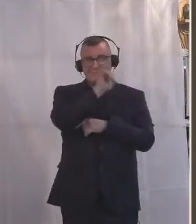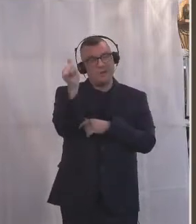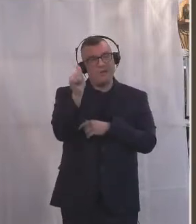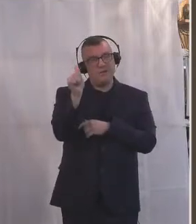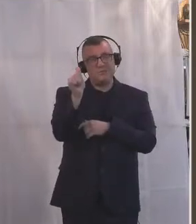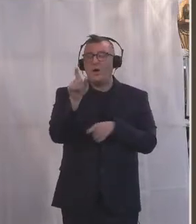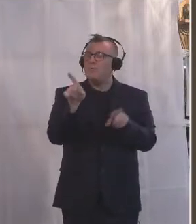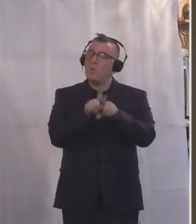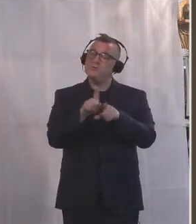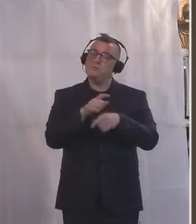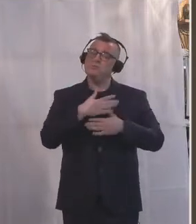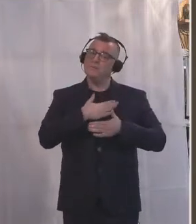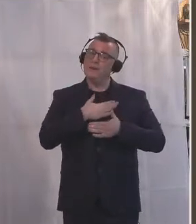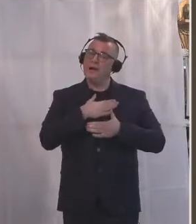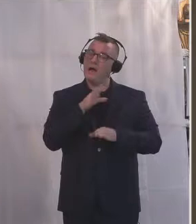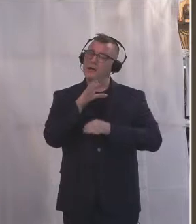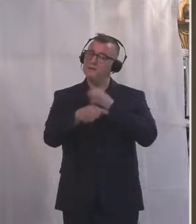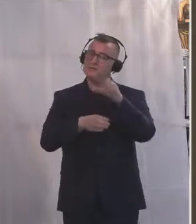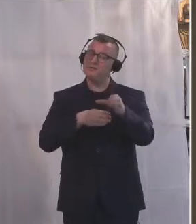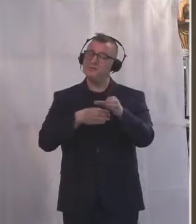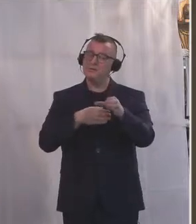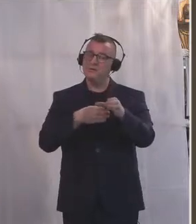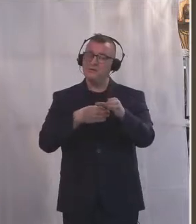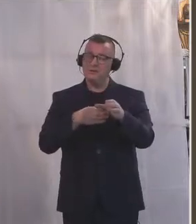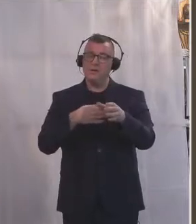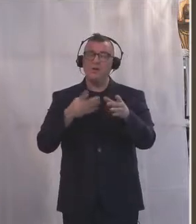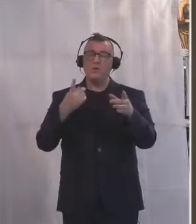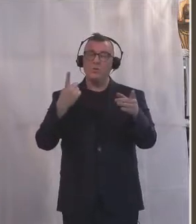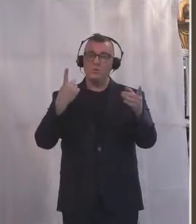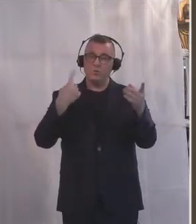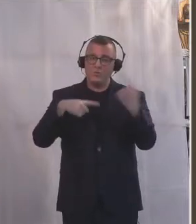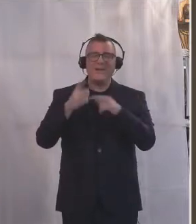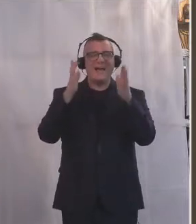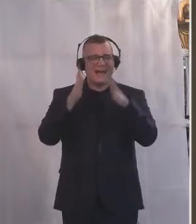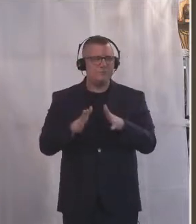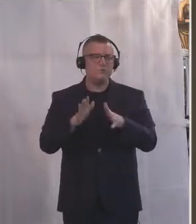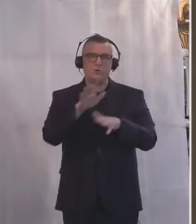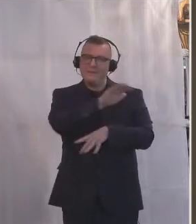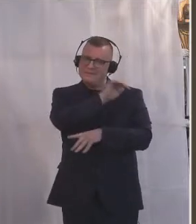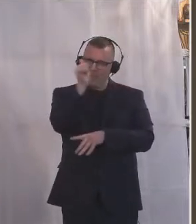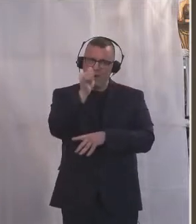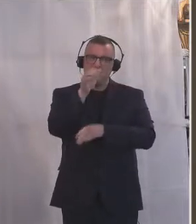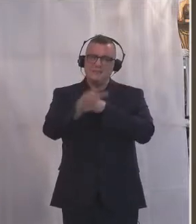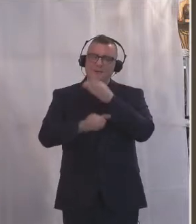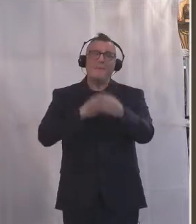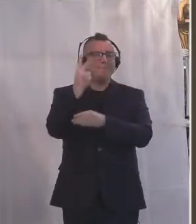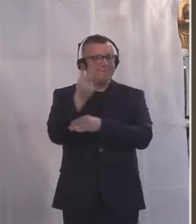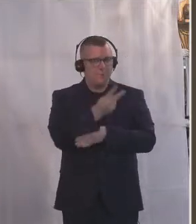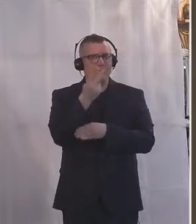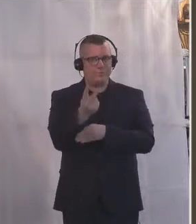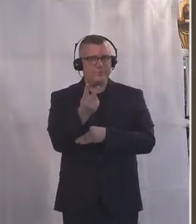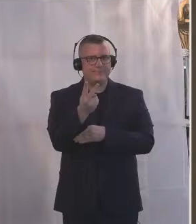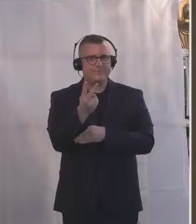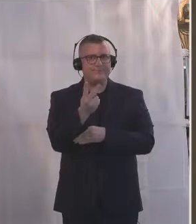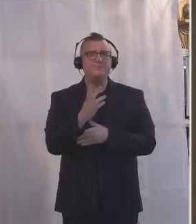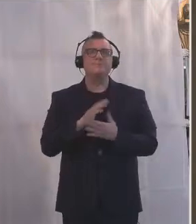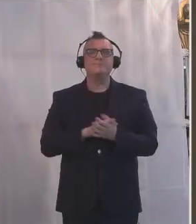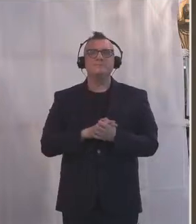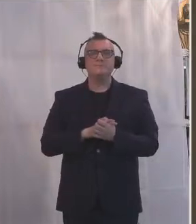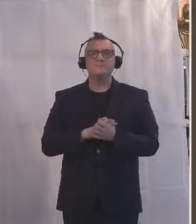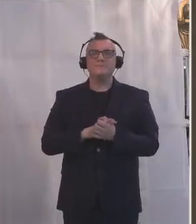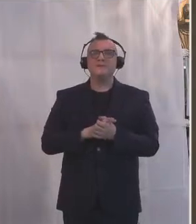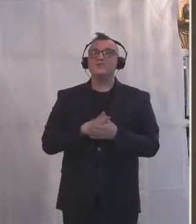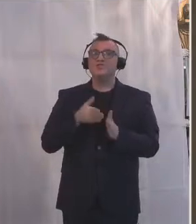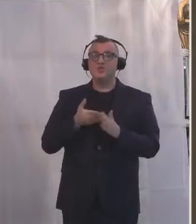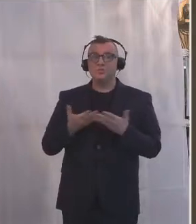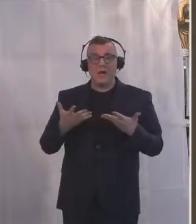as compassionate people as well, but let's be smart as well as being compassionate. To do the right thing for